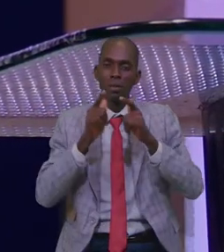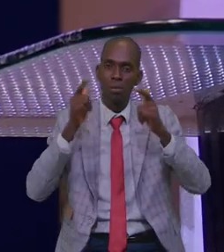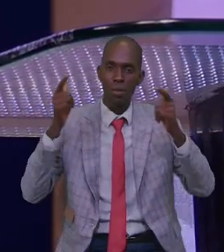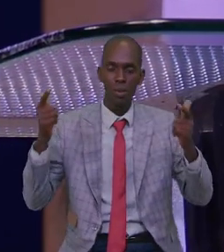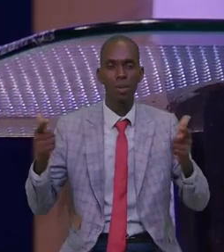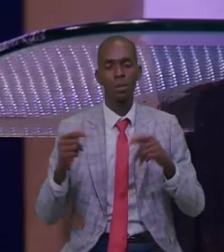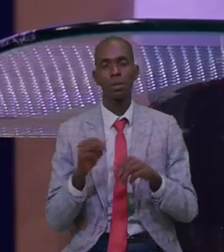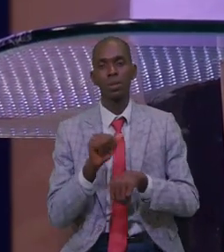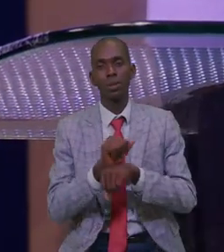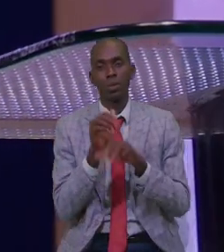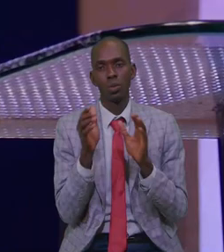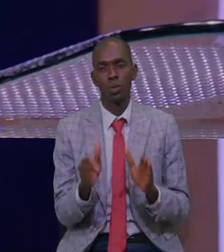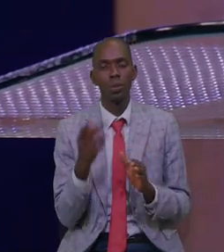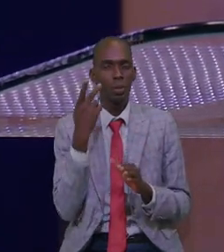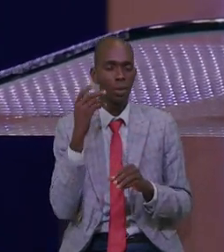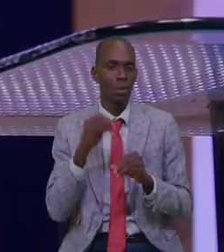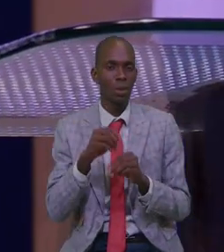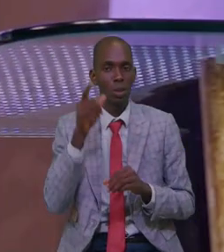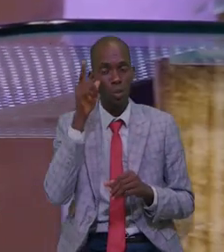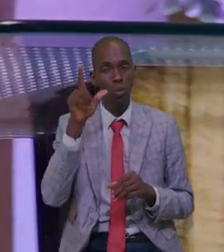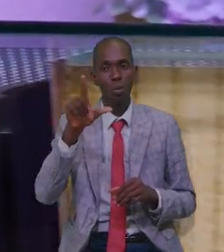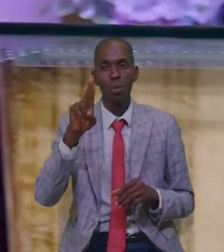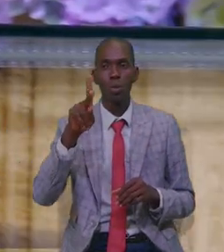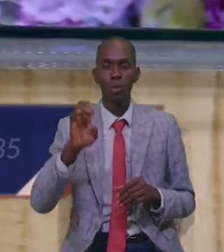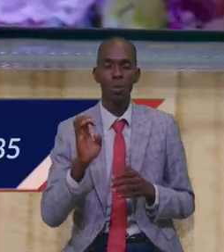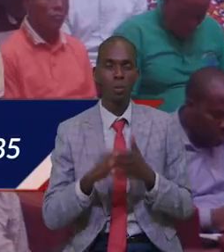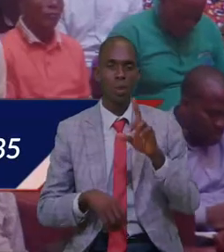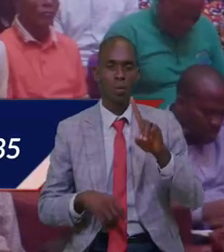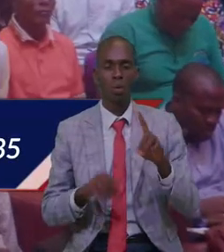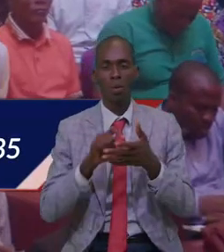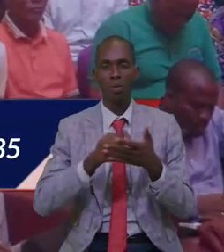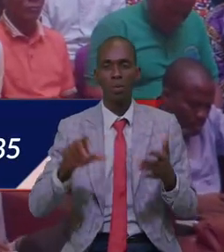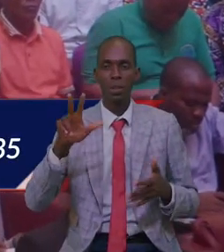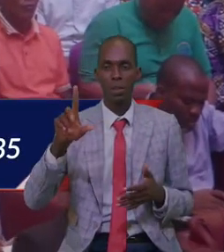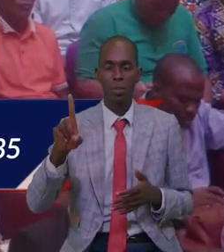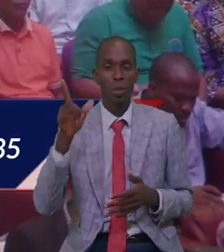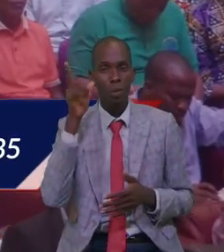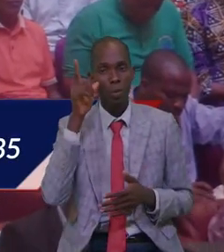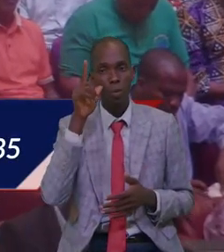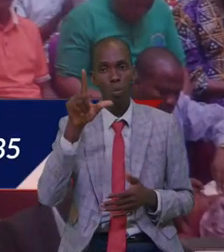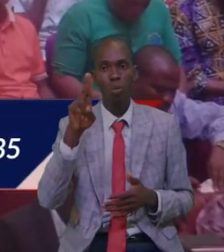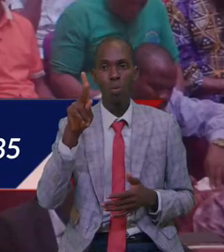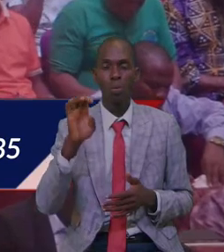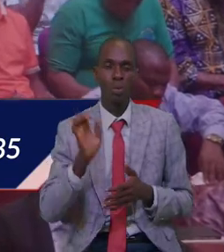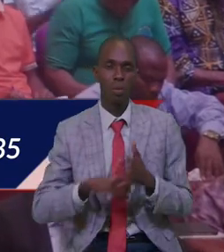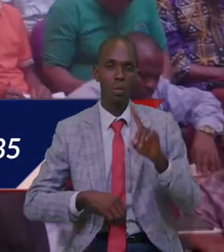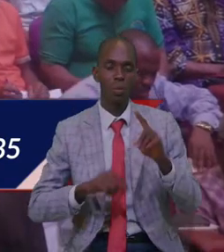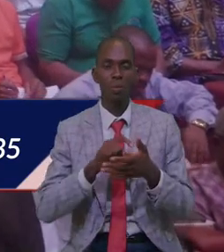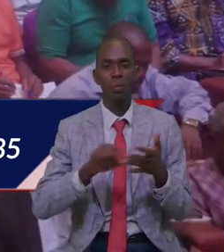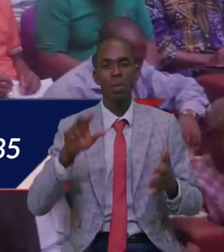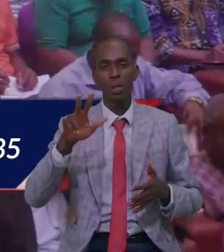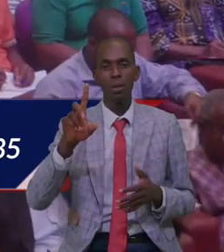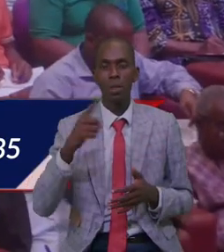supernatural stone. We're looking at Luke chapter 1, and I'm reading from verse 31. In Luke chapter 1, verse 31, it says,